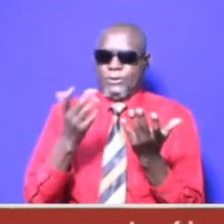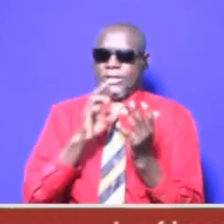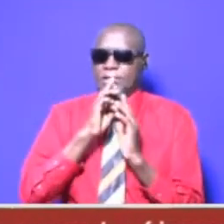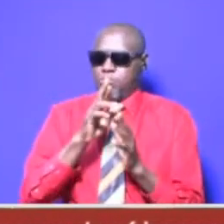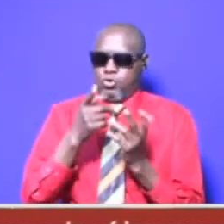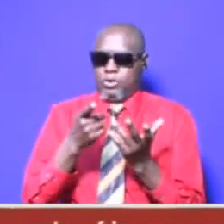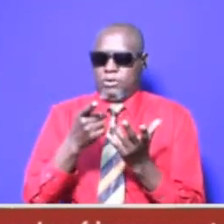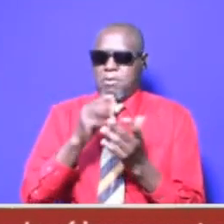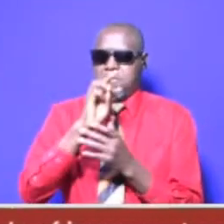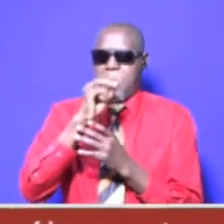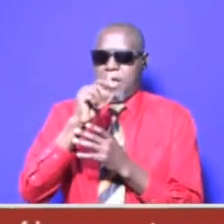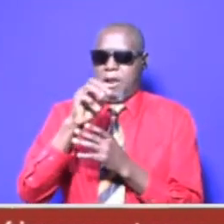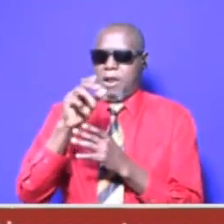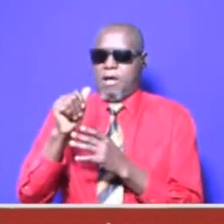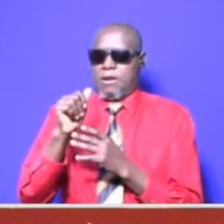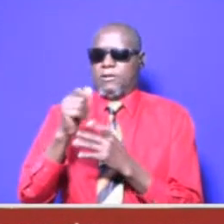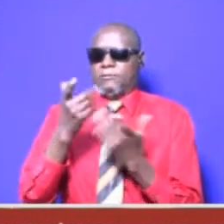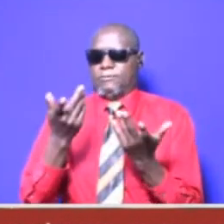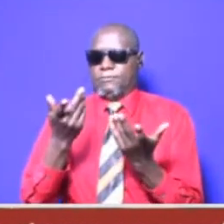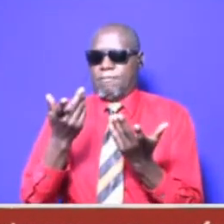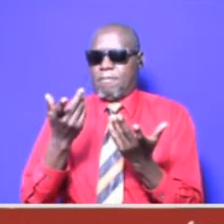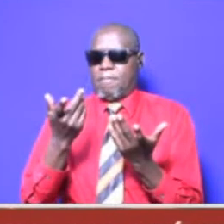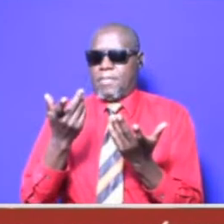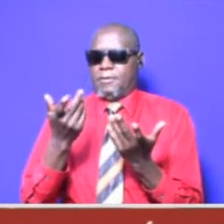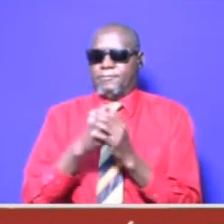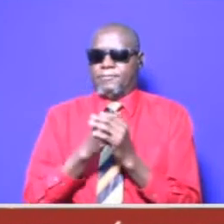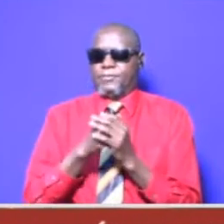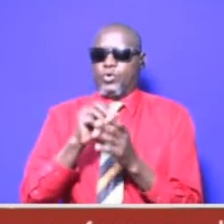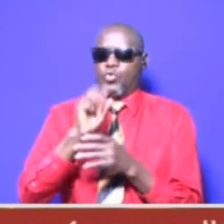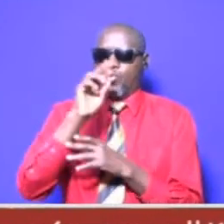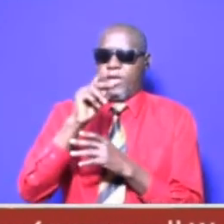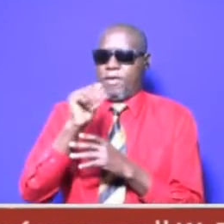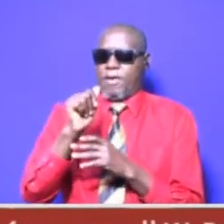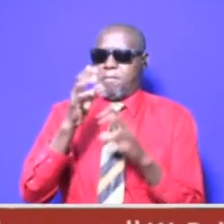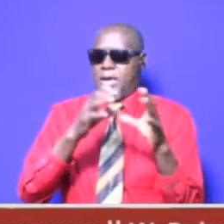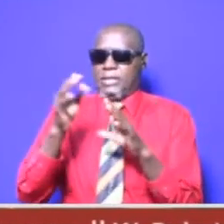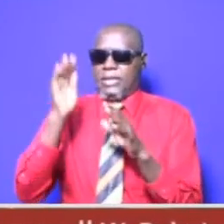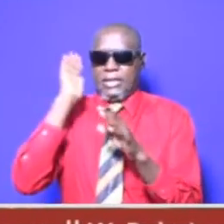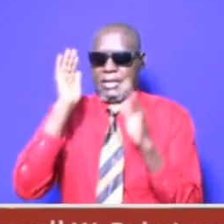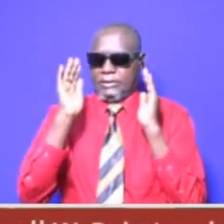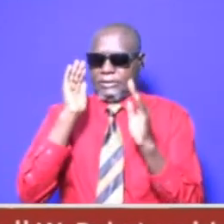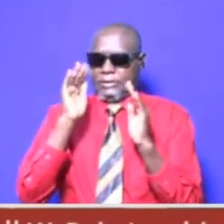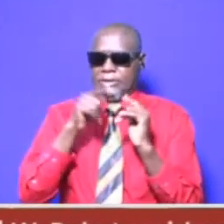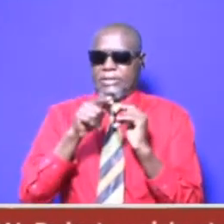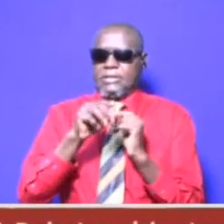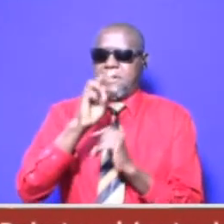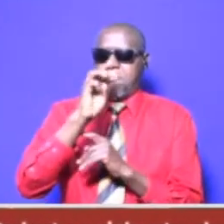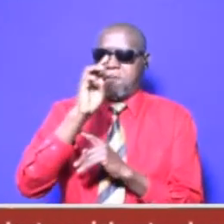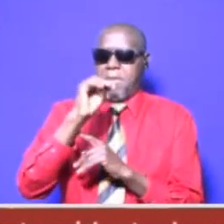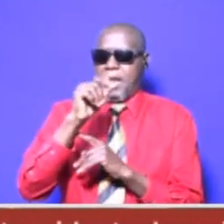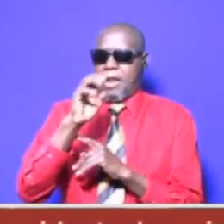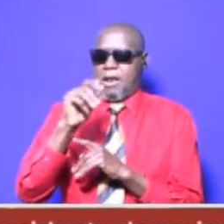to Malala's claims? And will UDA party listen to Malala and restate